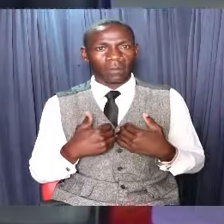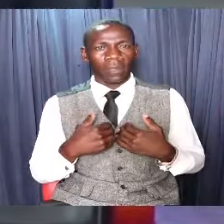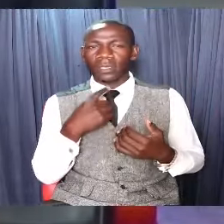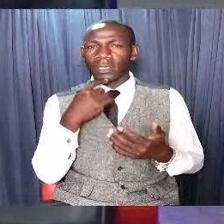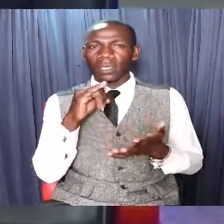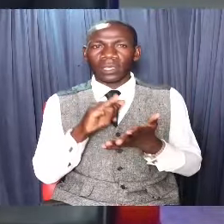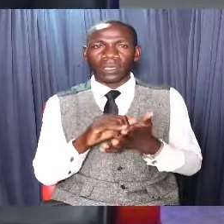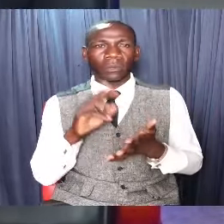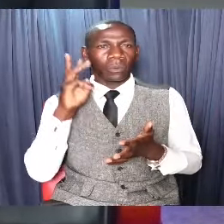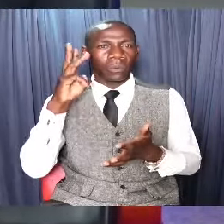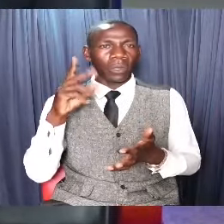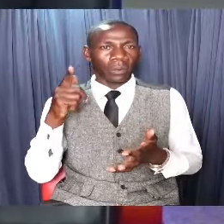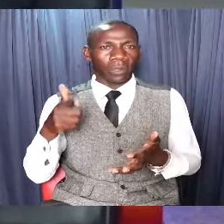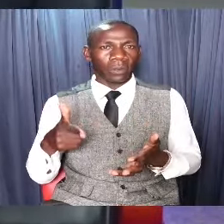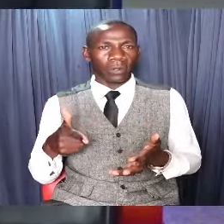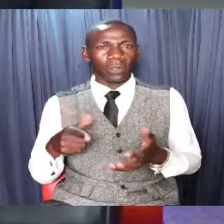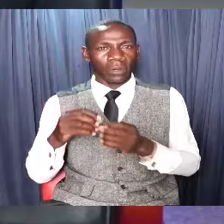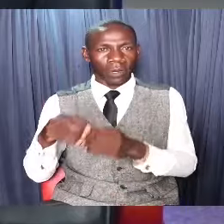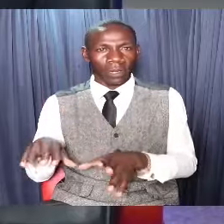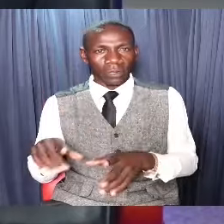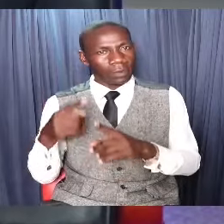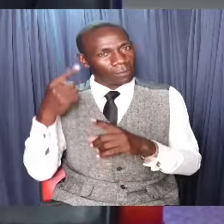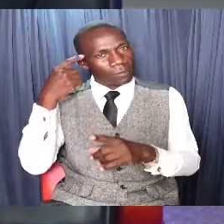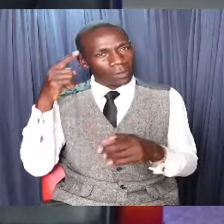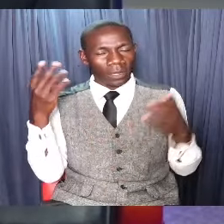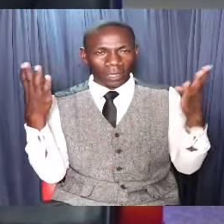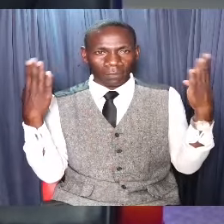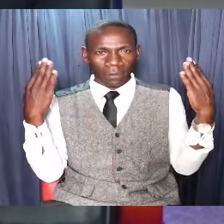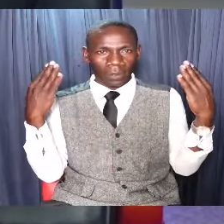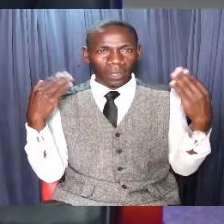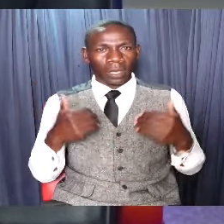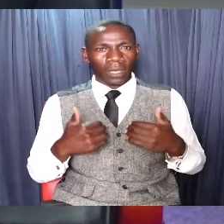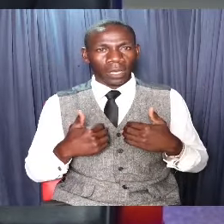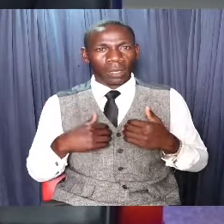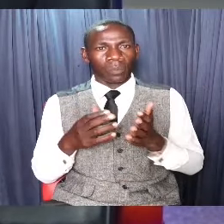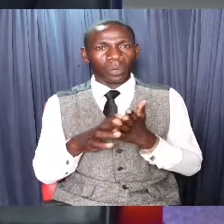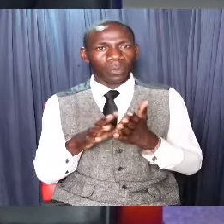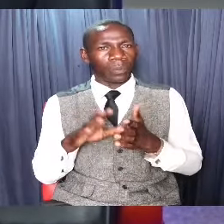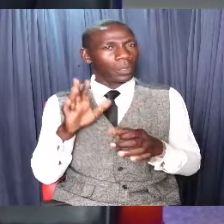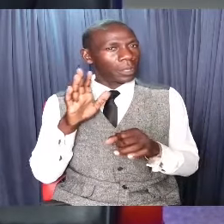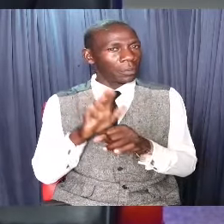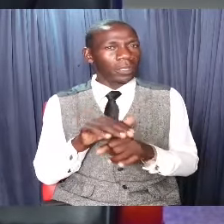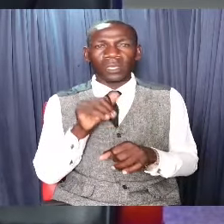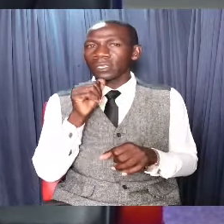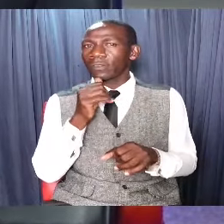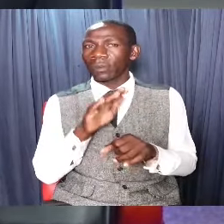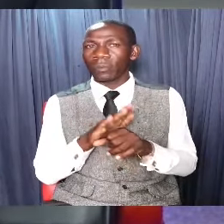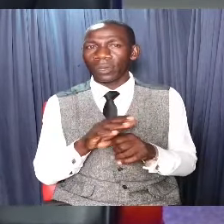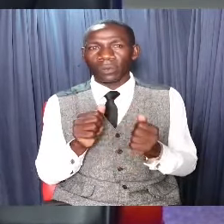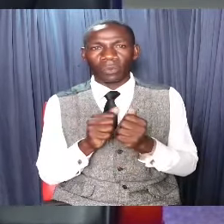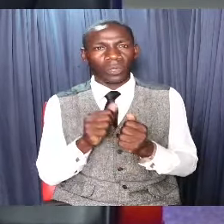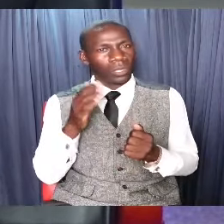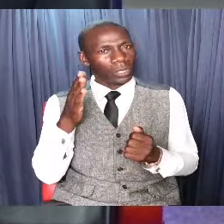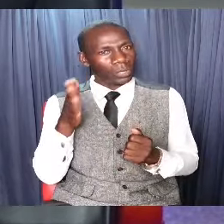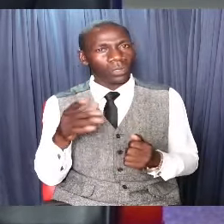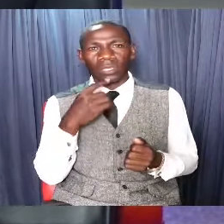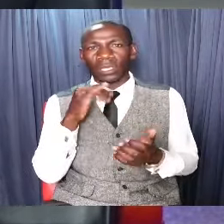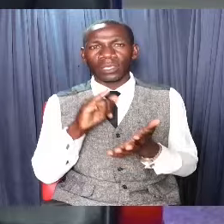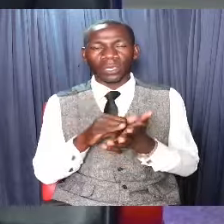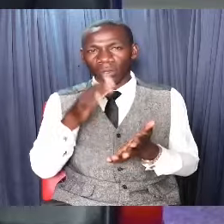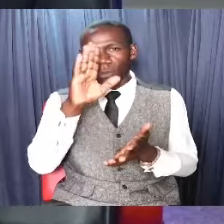Akasema ye hata mtupa mtu milele. He says he'll not cast you forever. Ata wewe unashida, unadhiki zimekuzonga. You have troubles and tribulations. Wasema